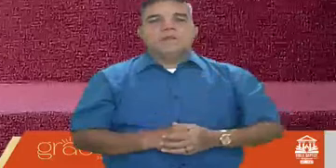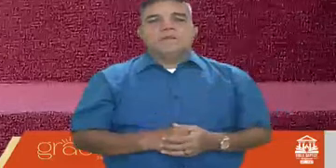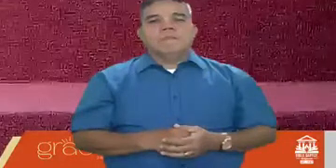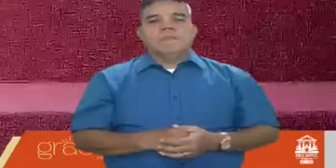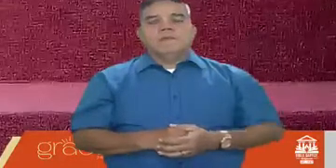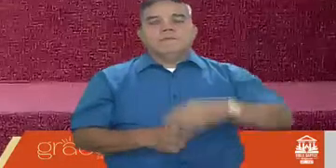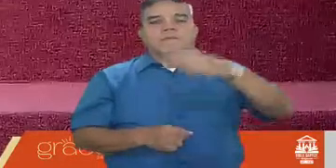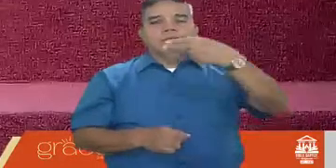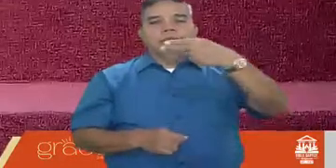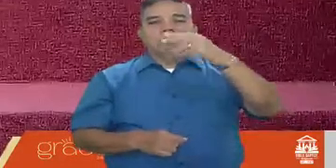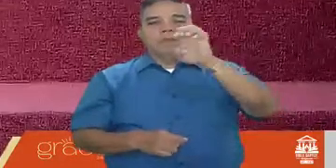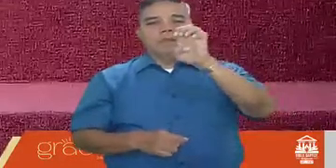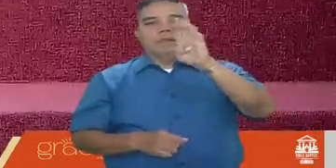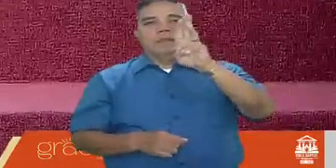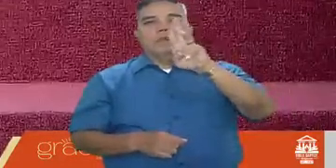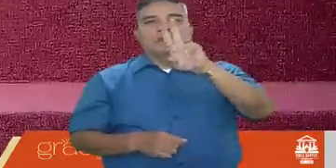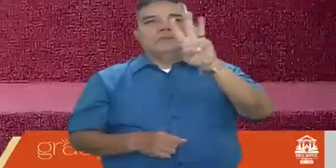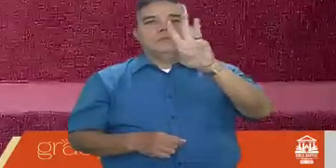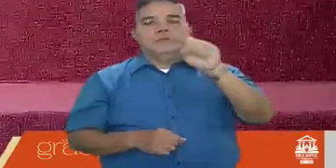Hebrews chapter